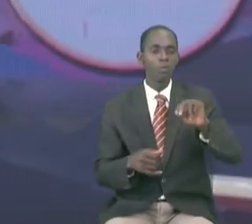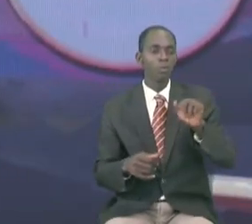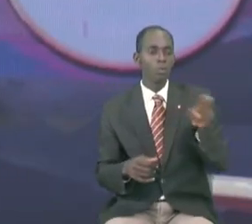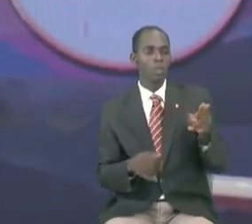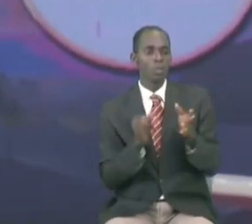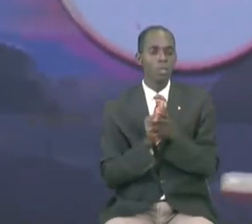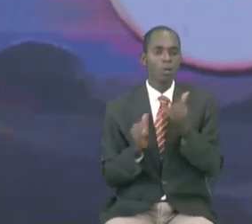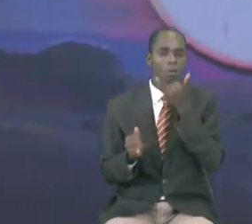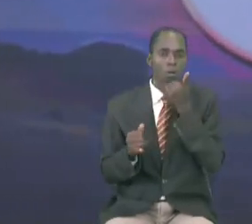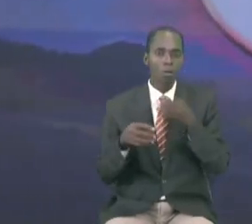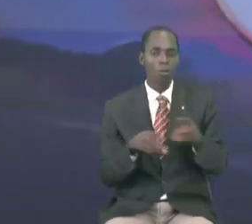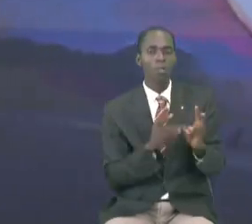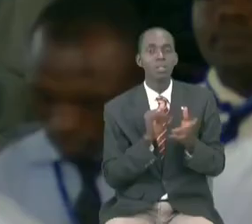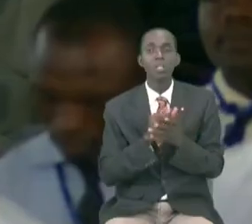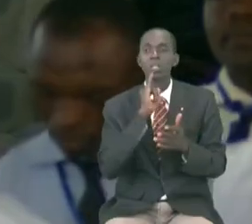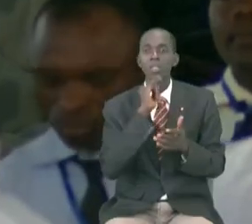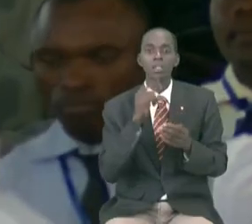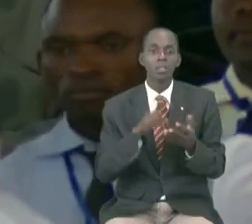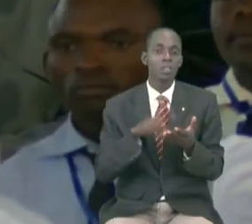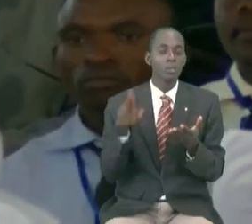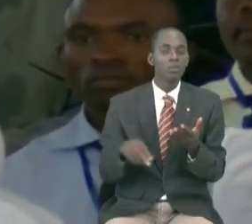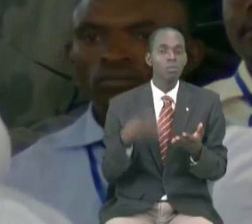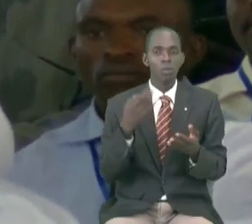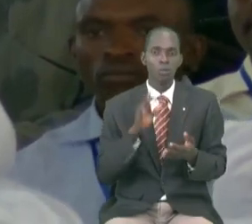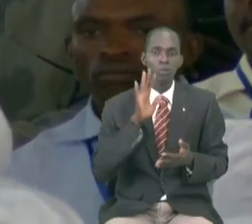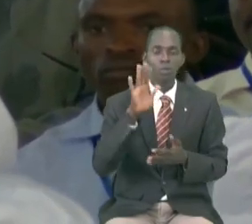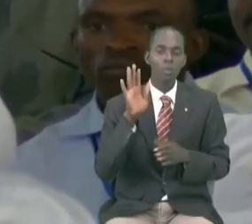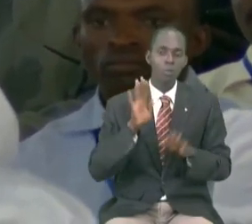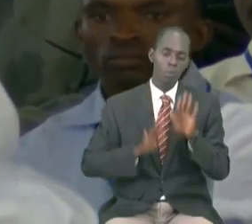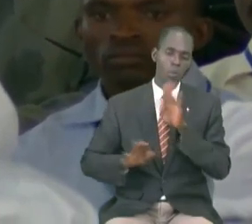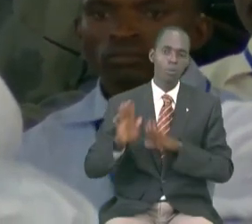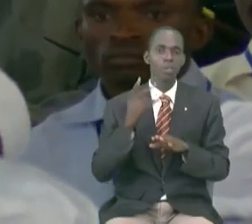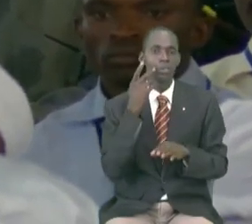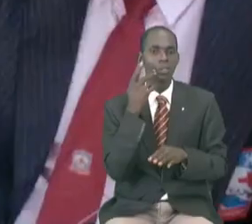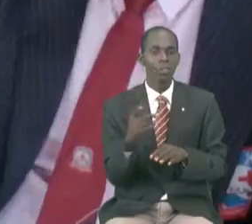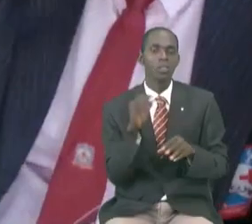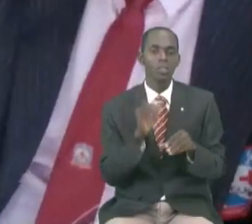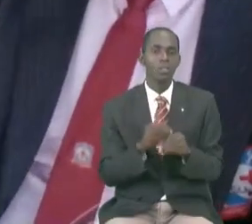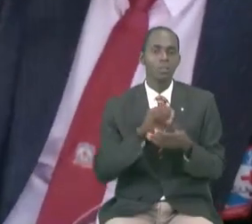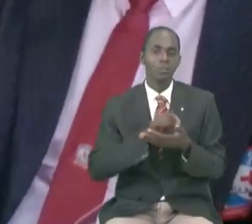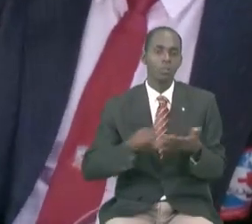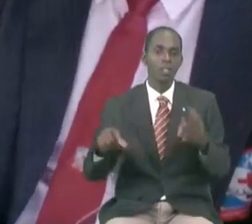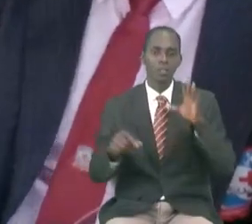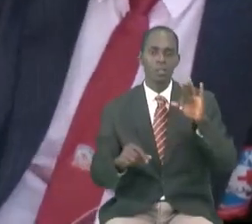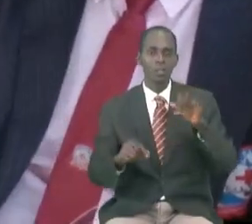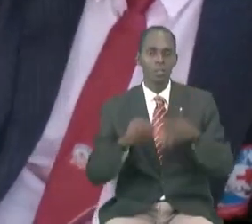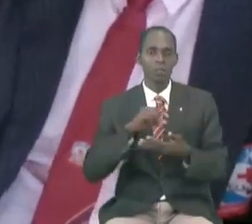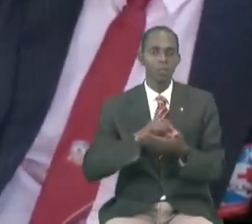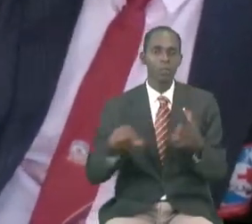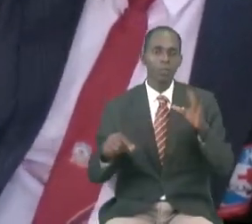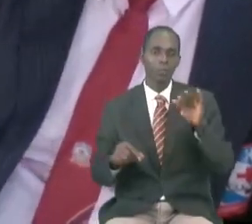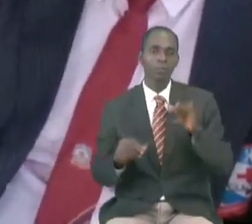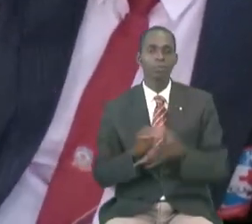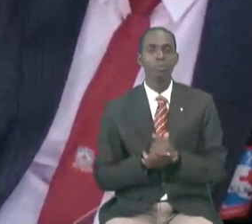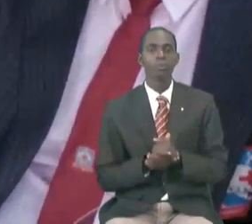verse 19, thine own wickedness shall correct thee. How wicked it is to go to